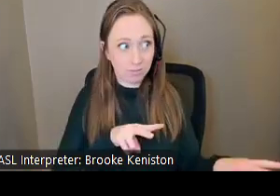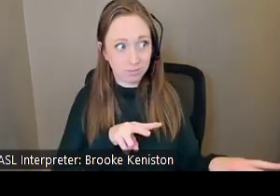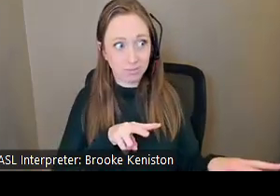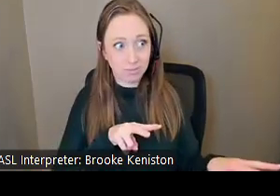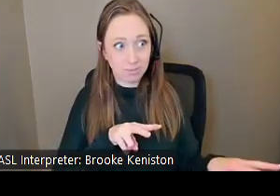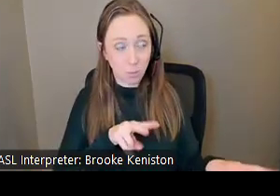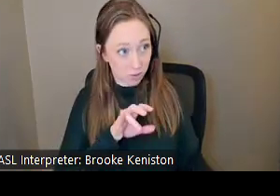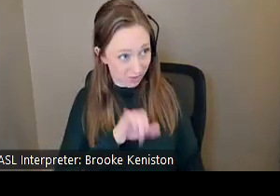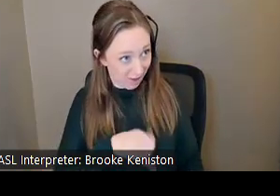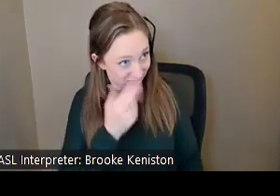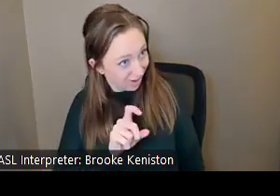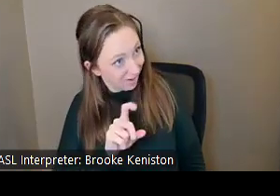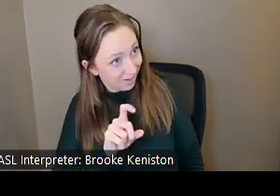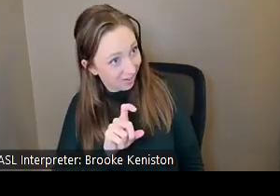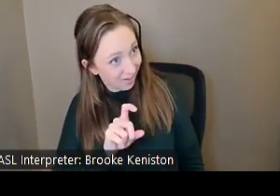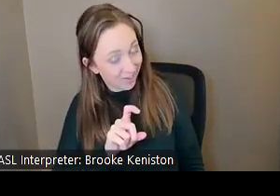Was that funny? No.